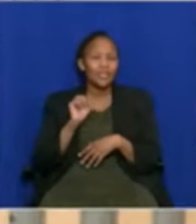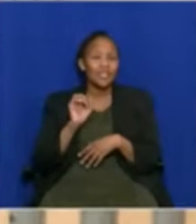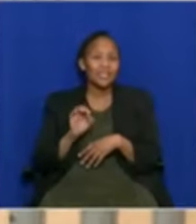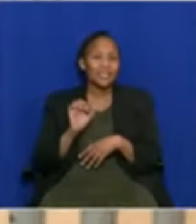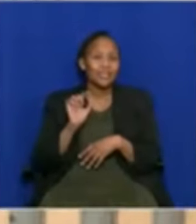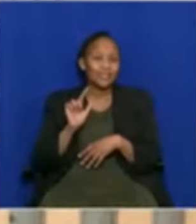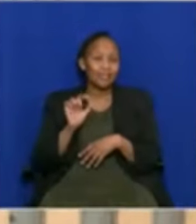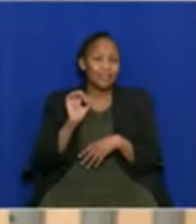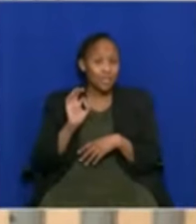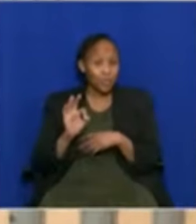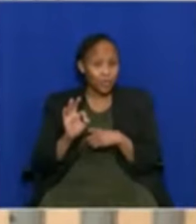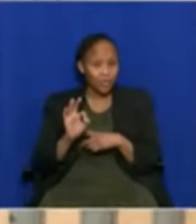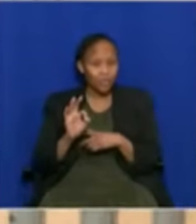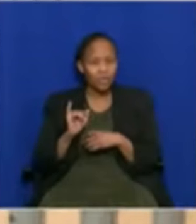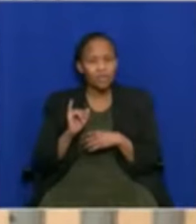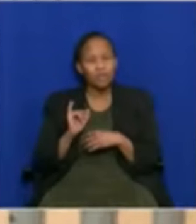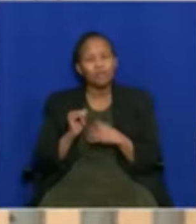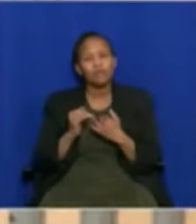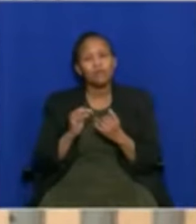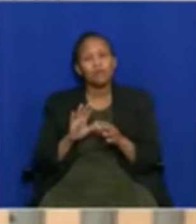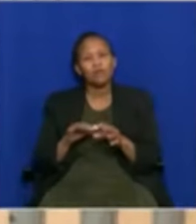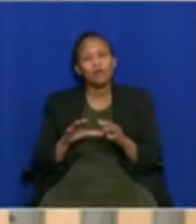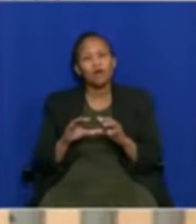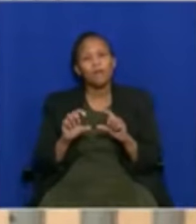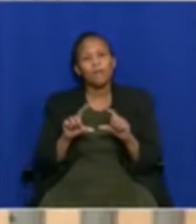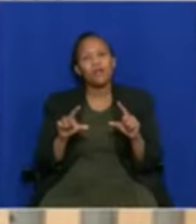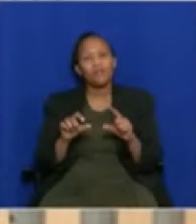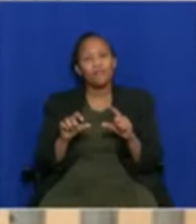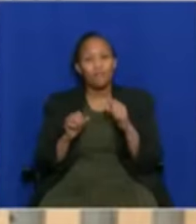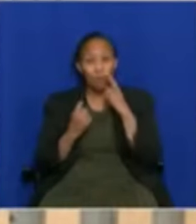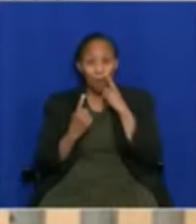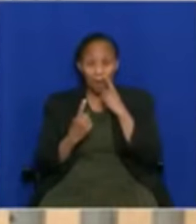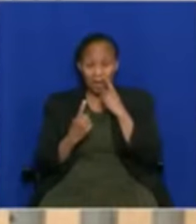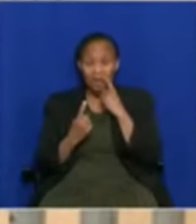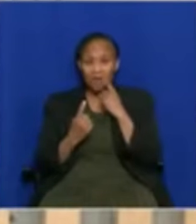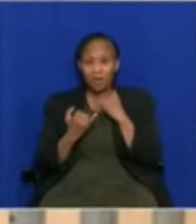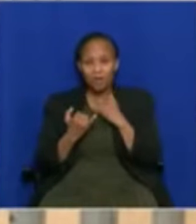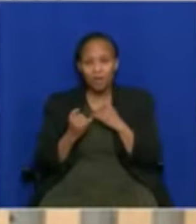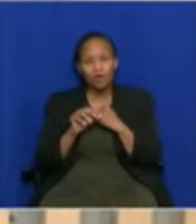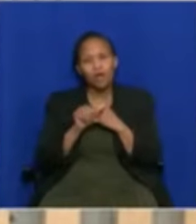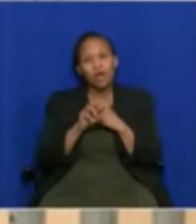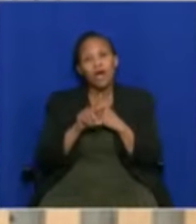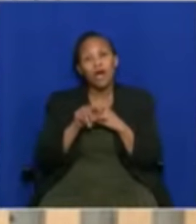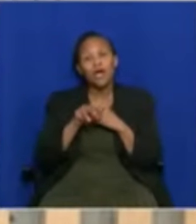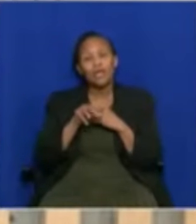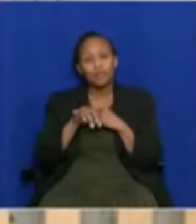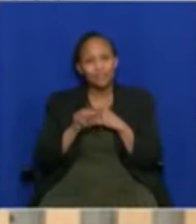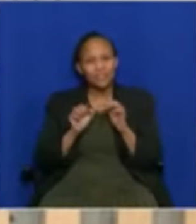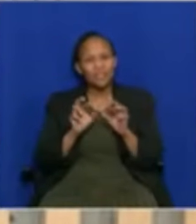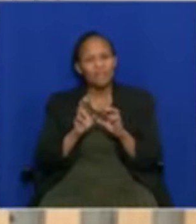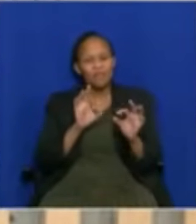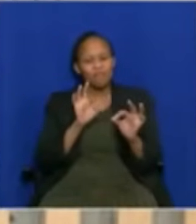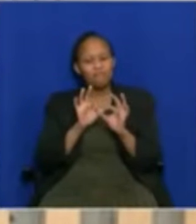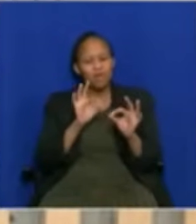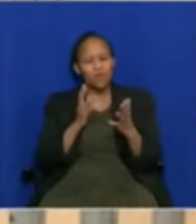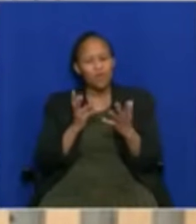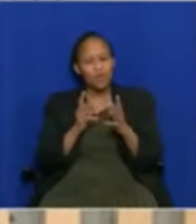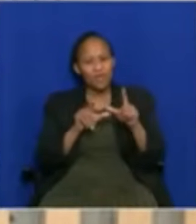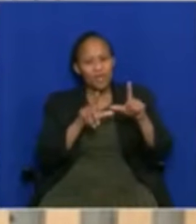that affidavit, Mr. Adams refers specifically to the Cape Town cases with their CAS numbers.